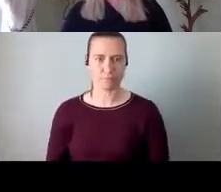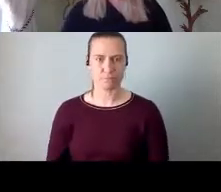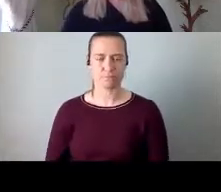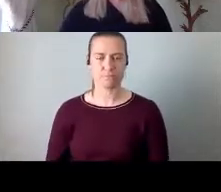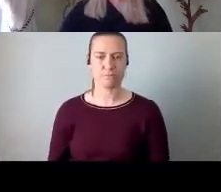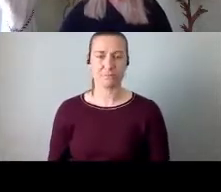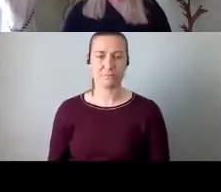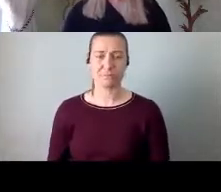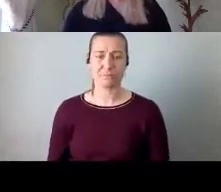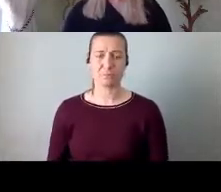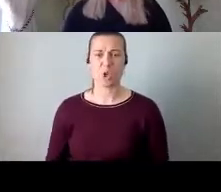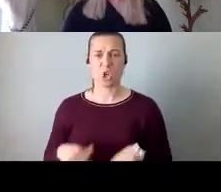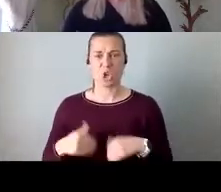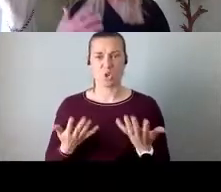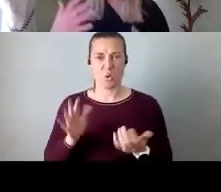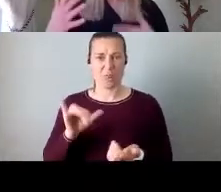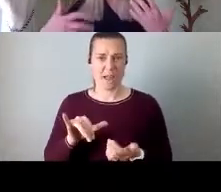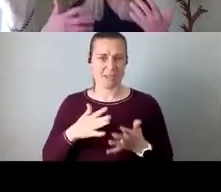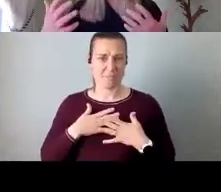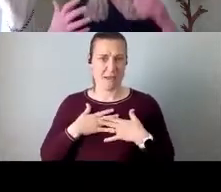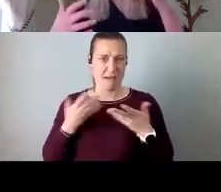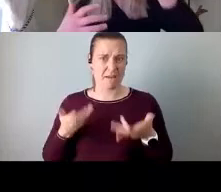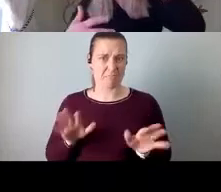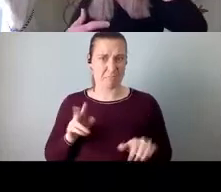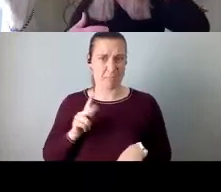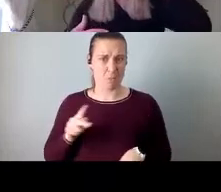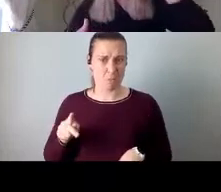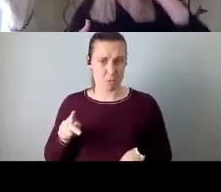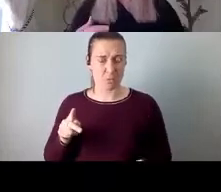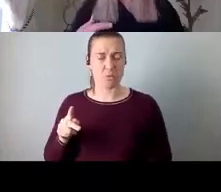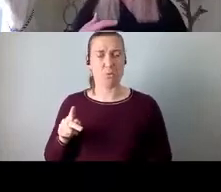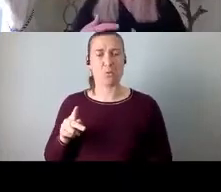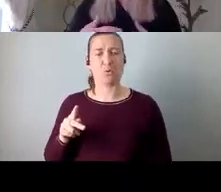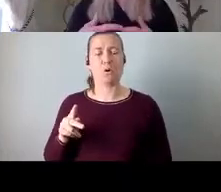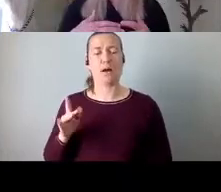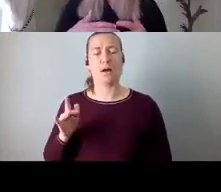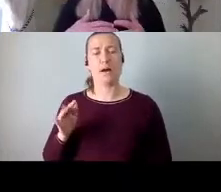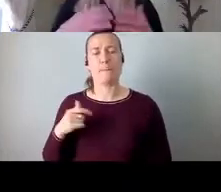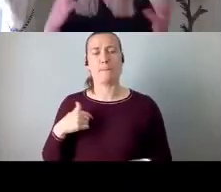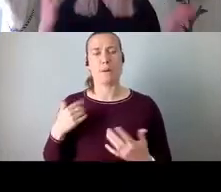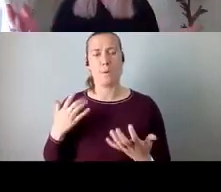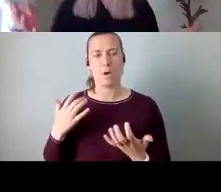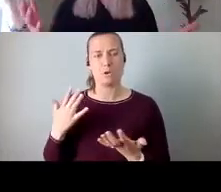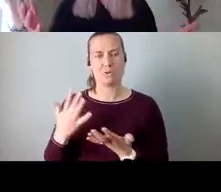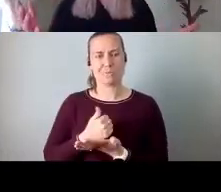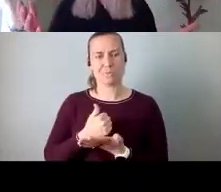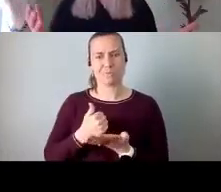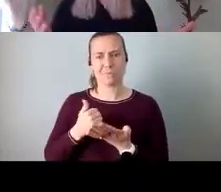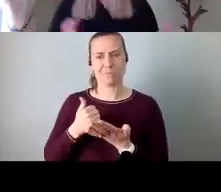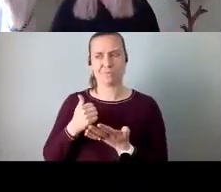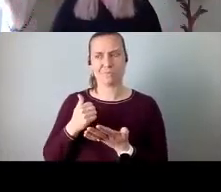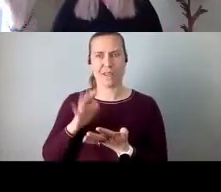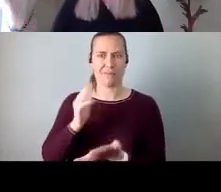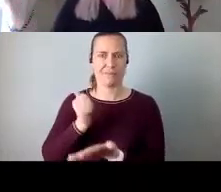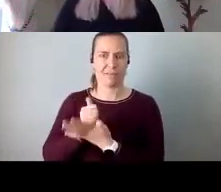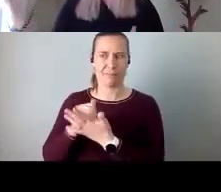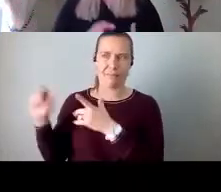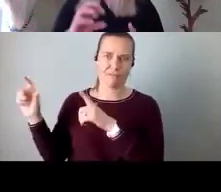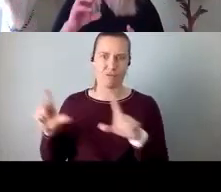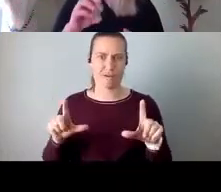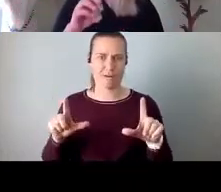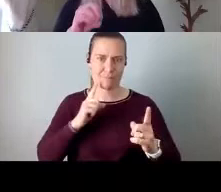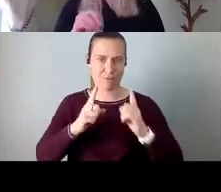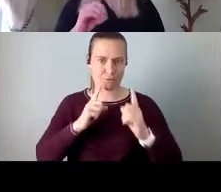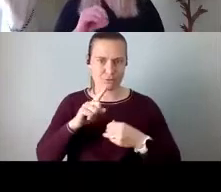So that kind of concludes my slides. And what I wanted to talk through and help frame conversations around